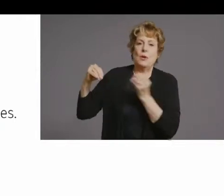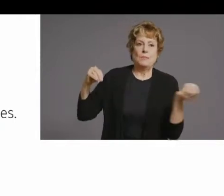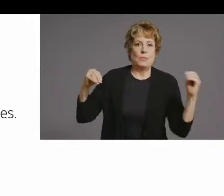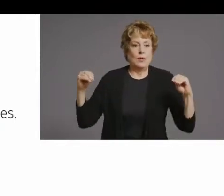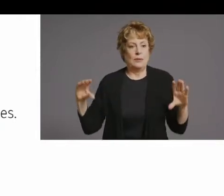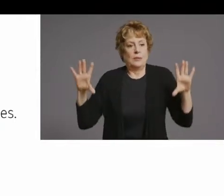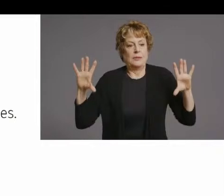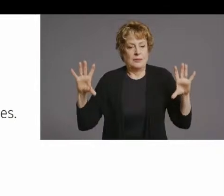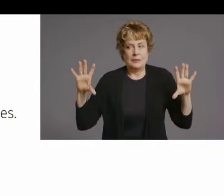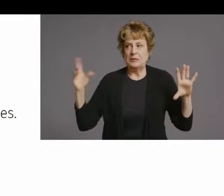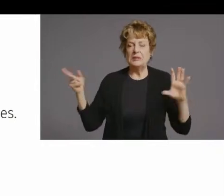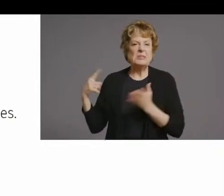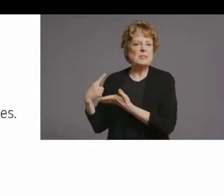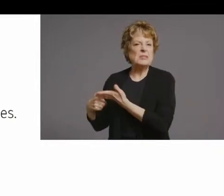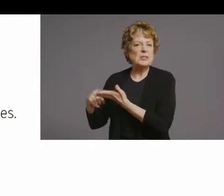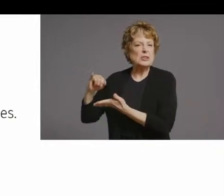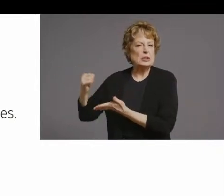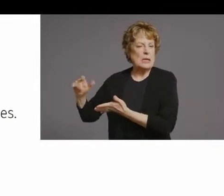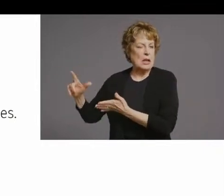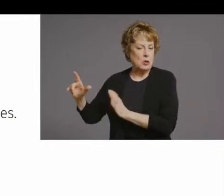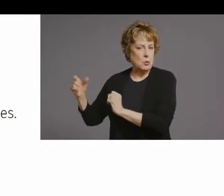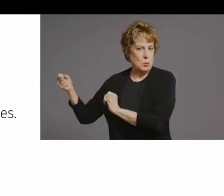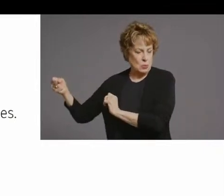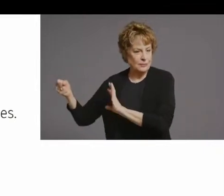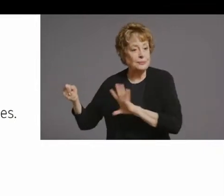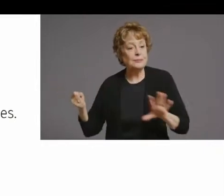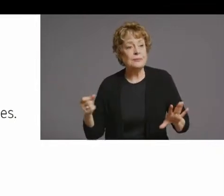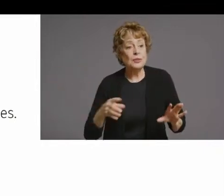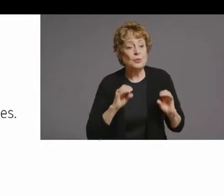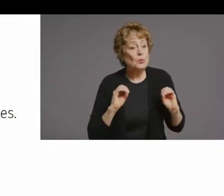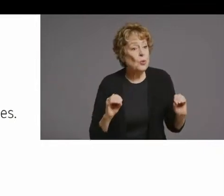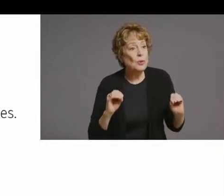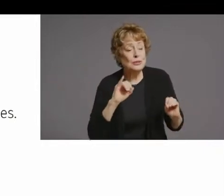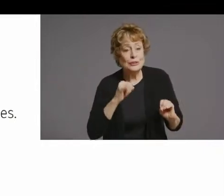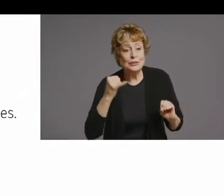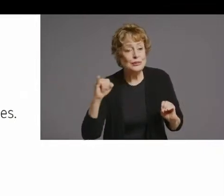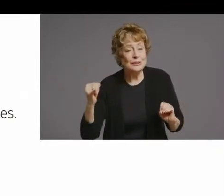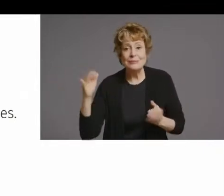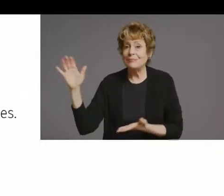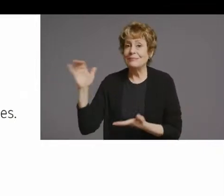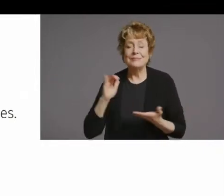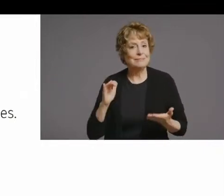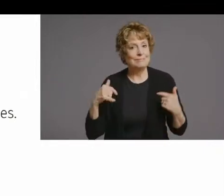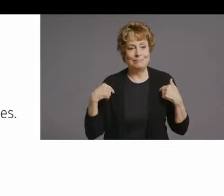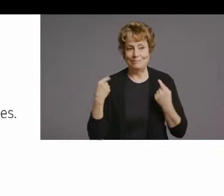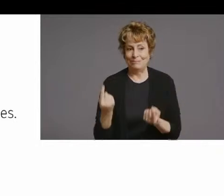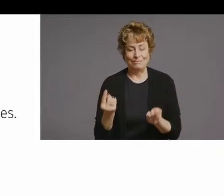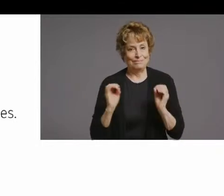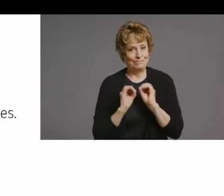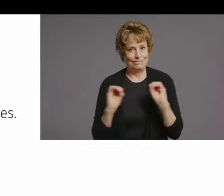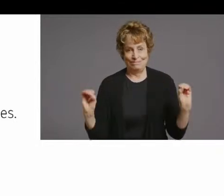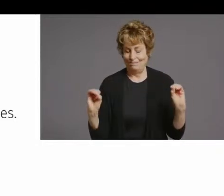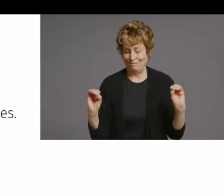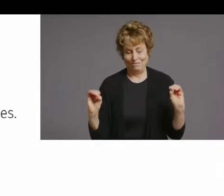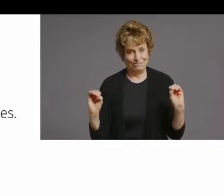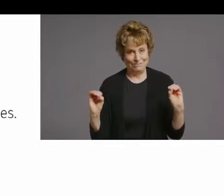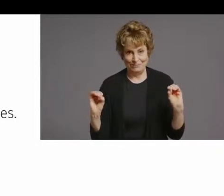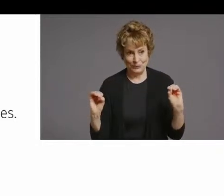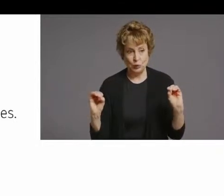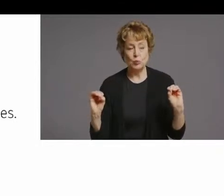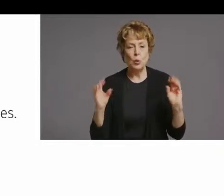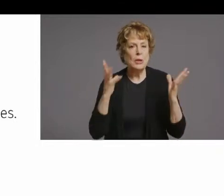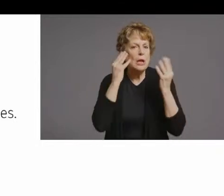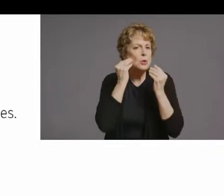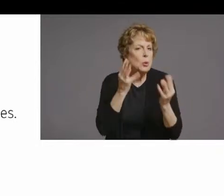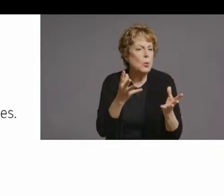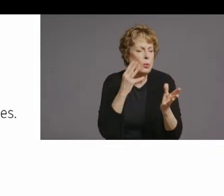are not getting any doses allocated to Arizona for us to be able to order for this week, so we will keep you updated on that.